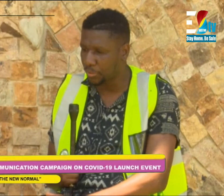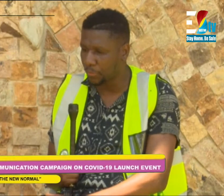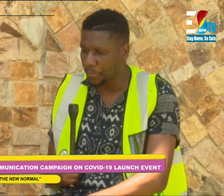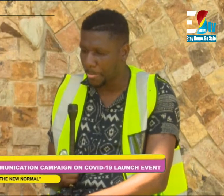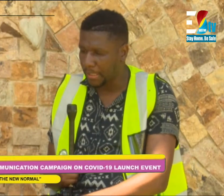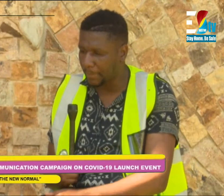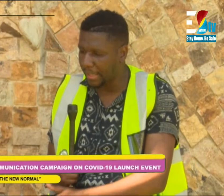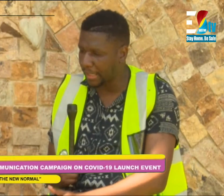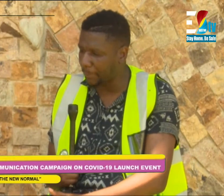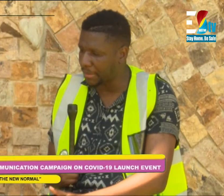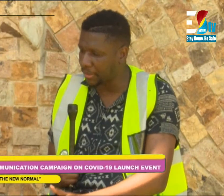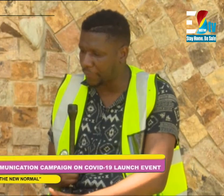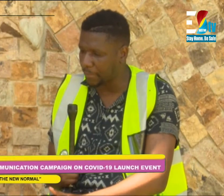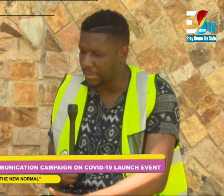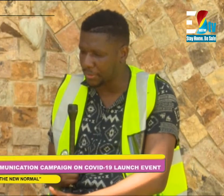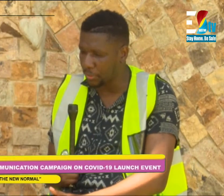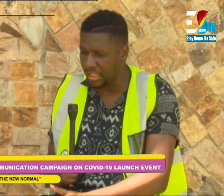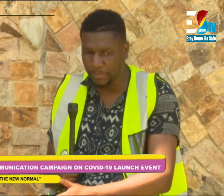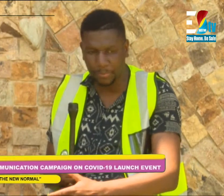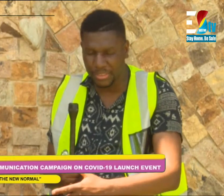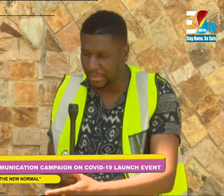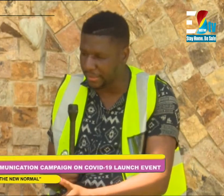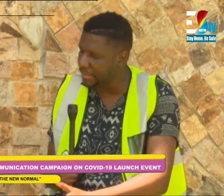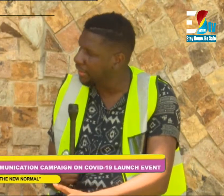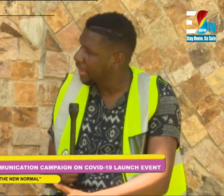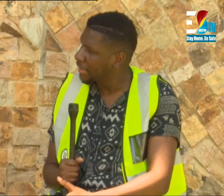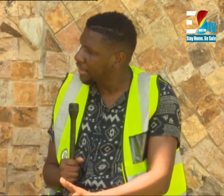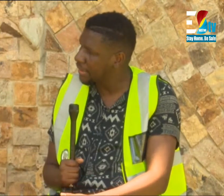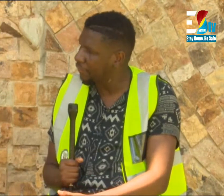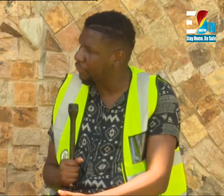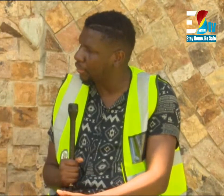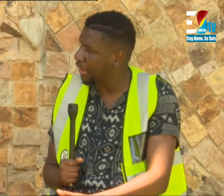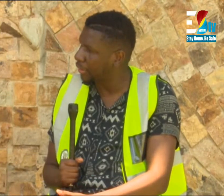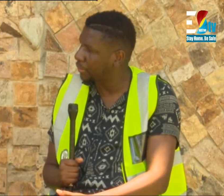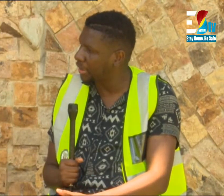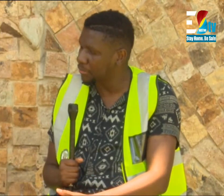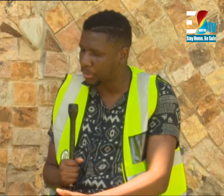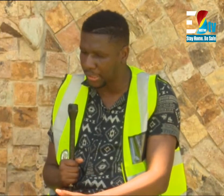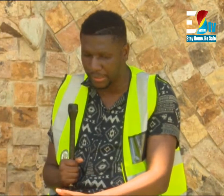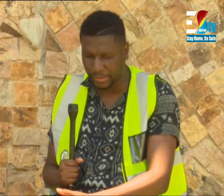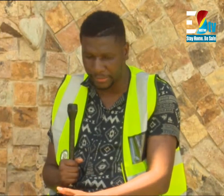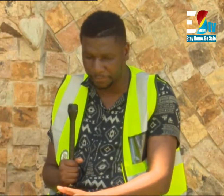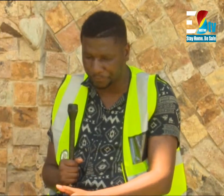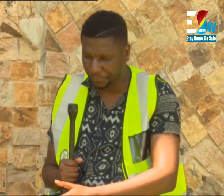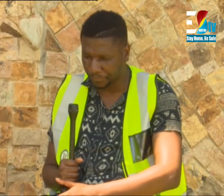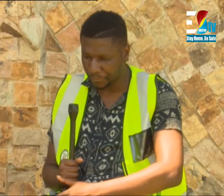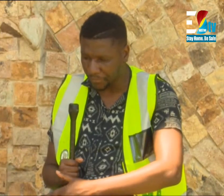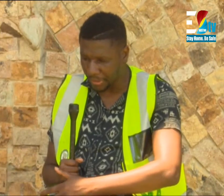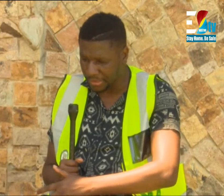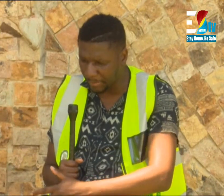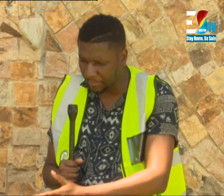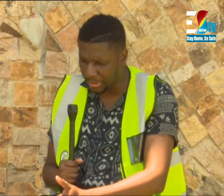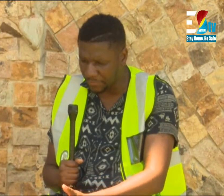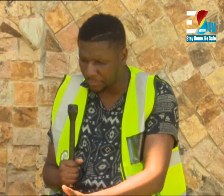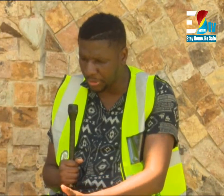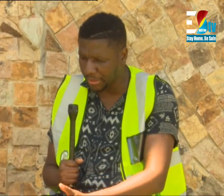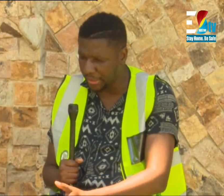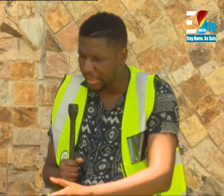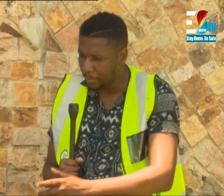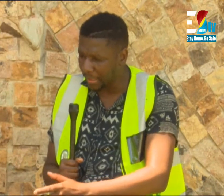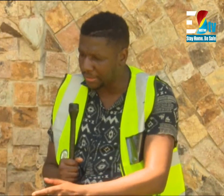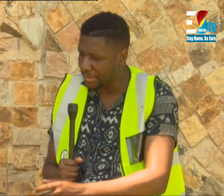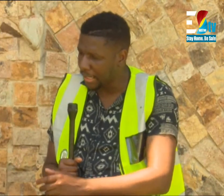So namake lapha nje ugovernment ithi no asibambisaneni sesiyavula nawo bathi bona sabavu